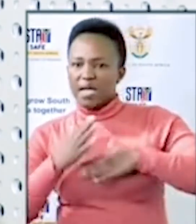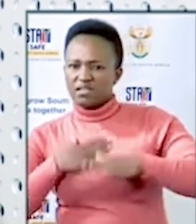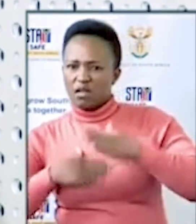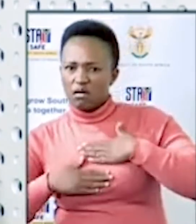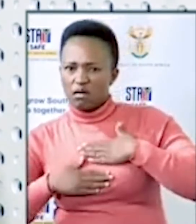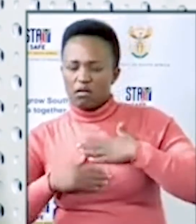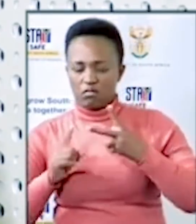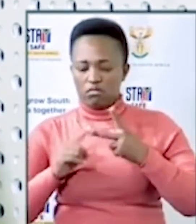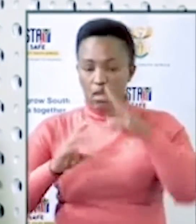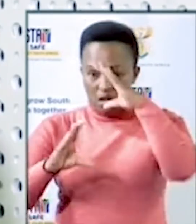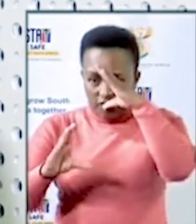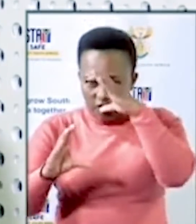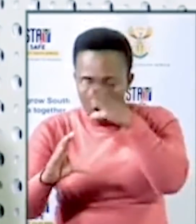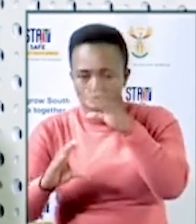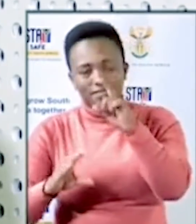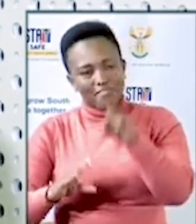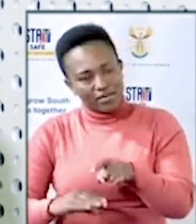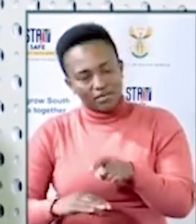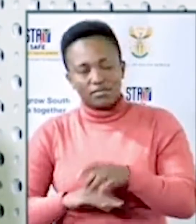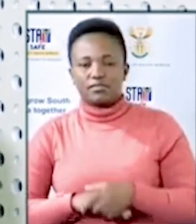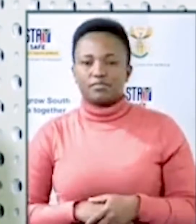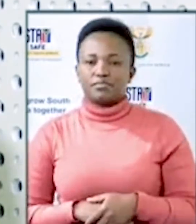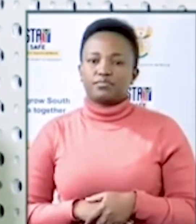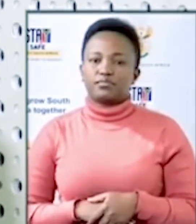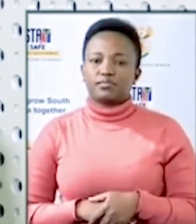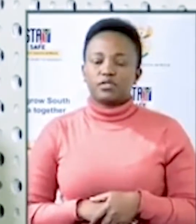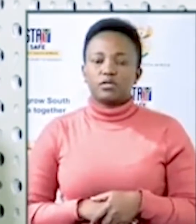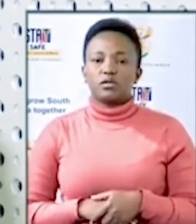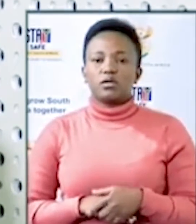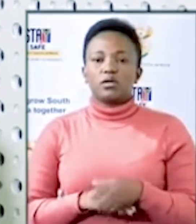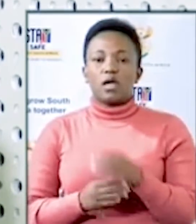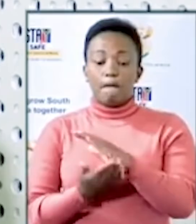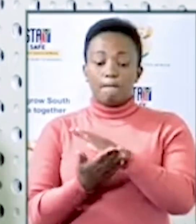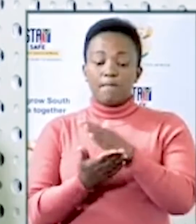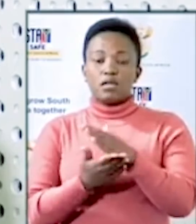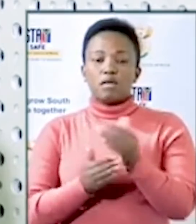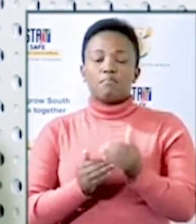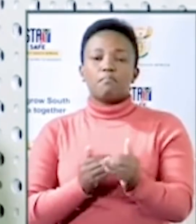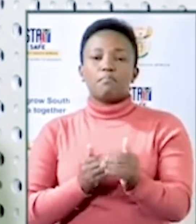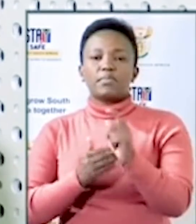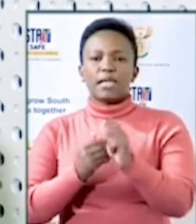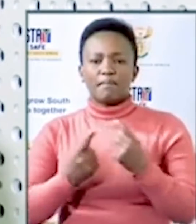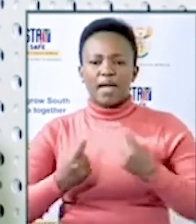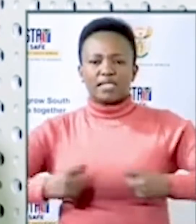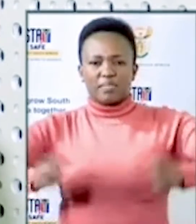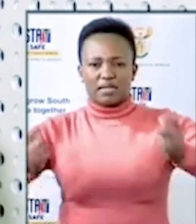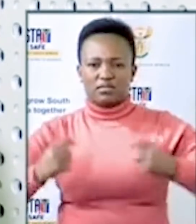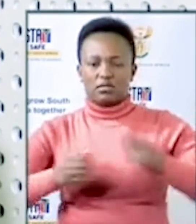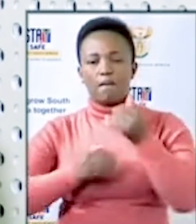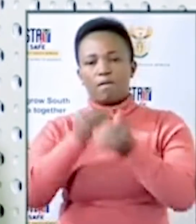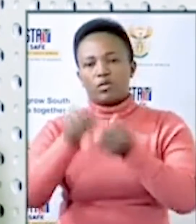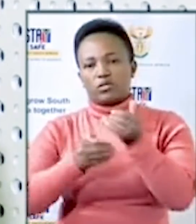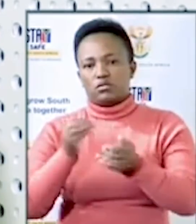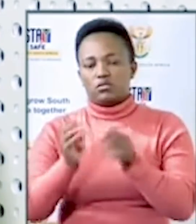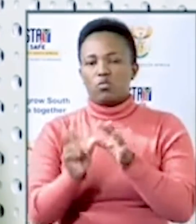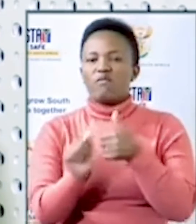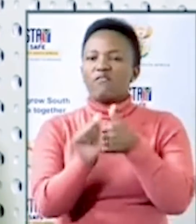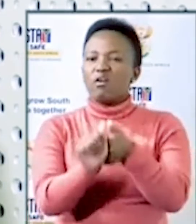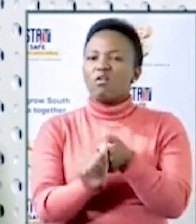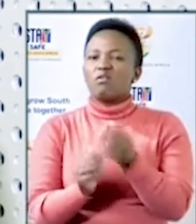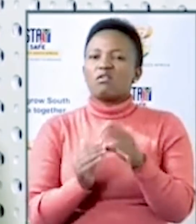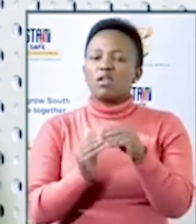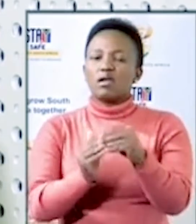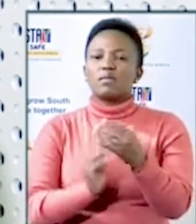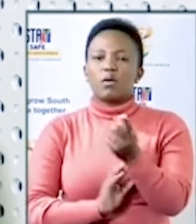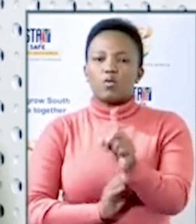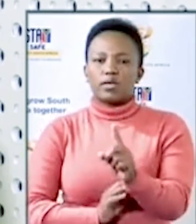required. The medium-term expenditure framework process will be guided by the principles